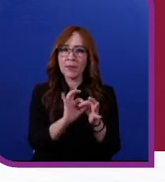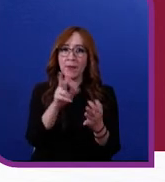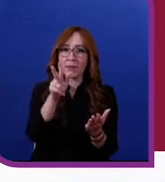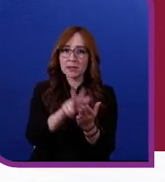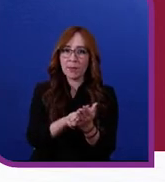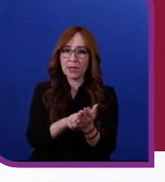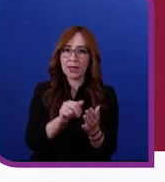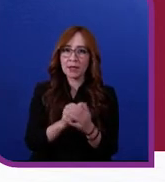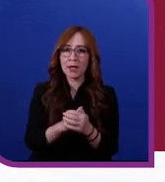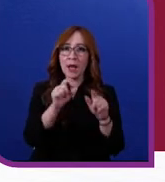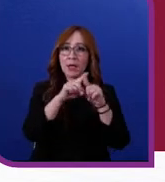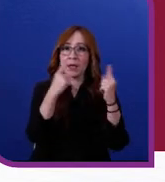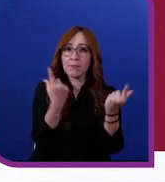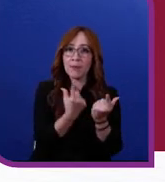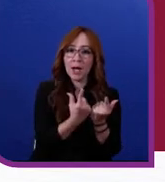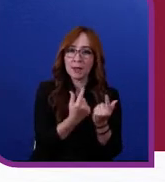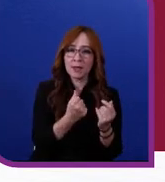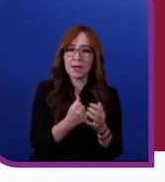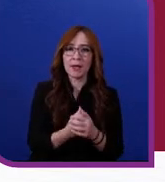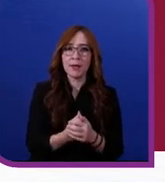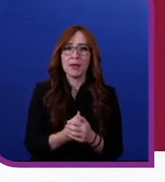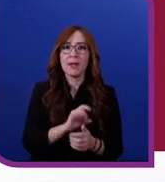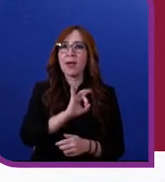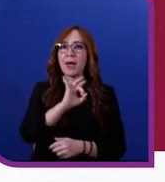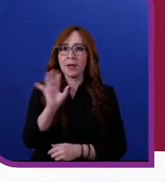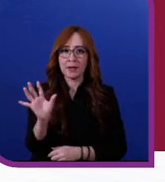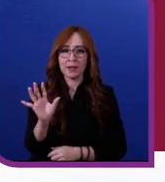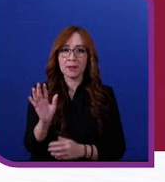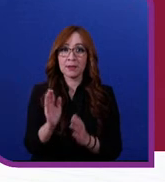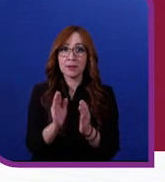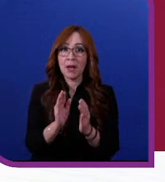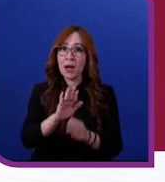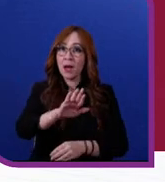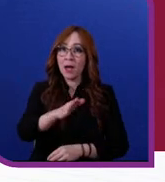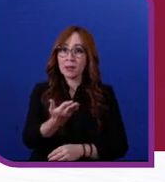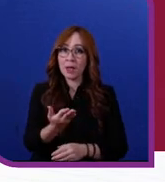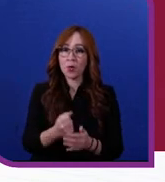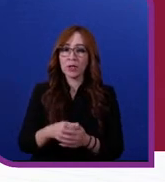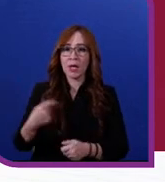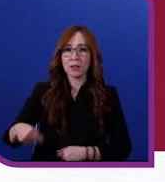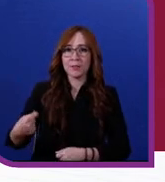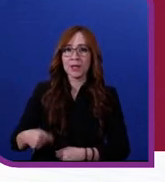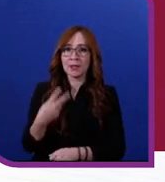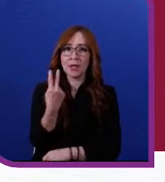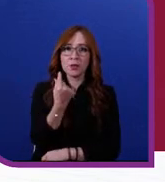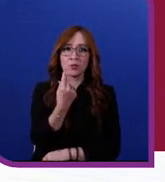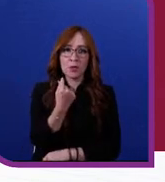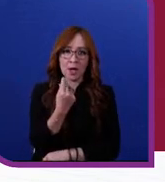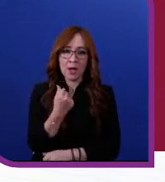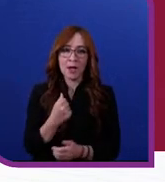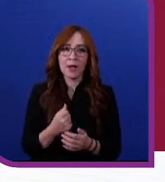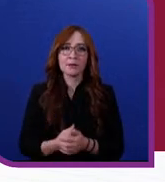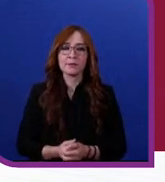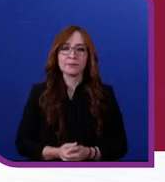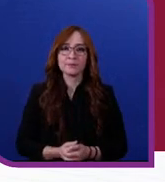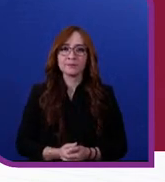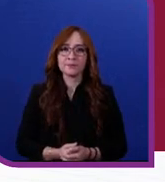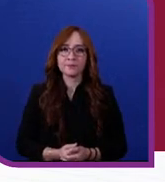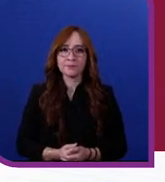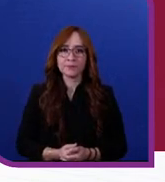go with the Minister of Finance tuh biar ke-gr-an their Android device rating is actually The Rise of